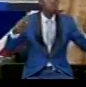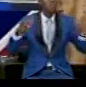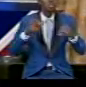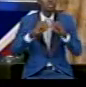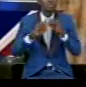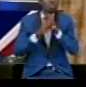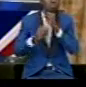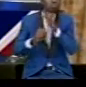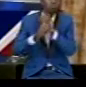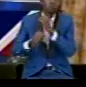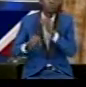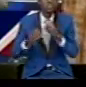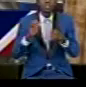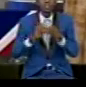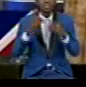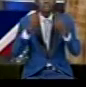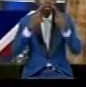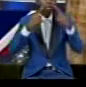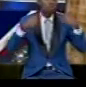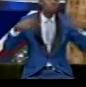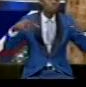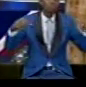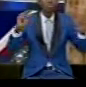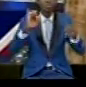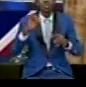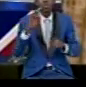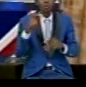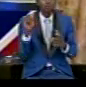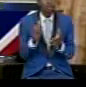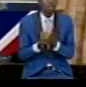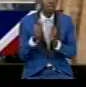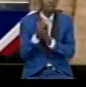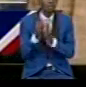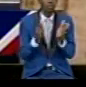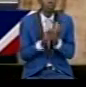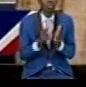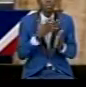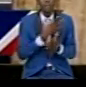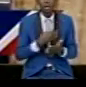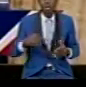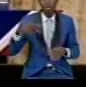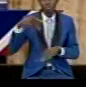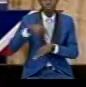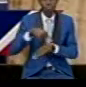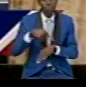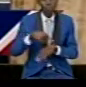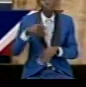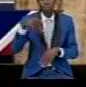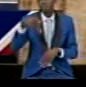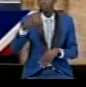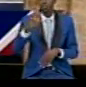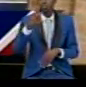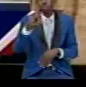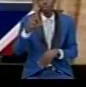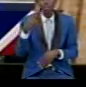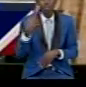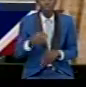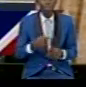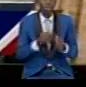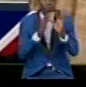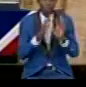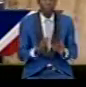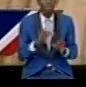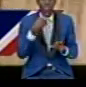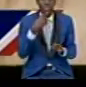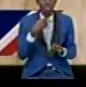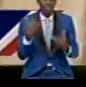in the telling them of that law. And then Paul the apostle said, like you say now in chapter